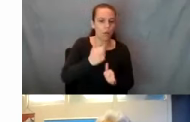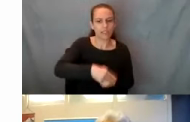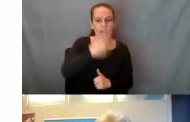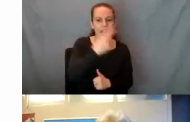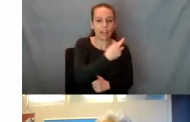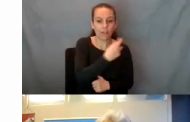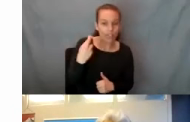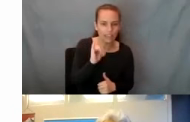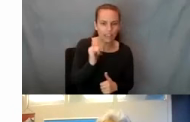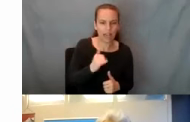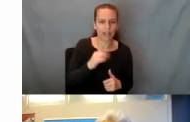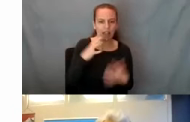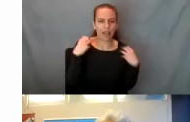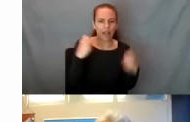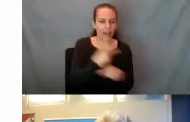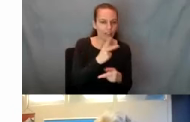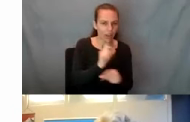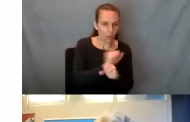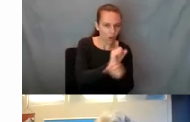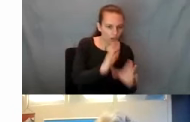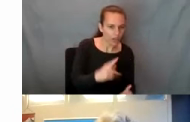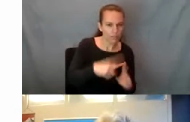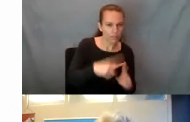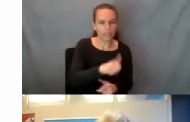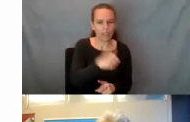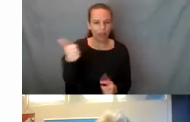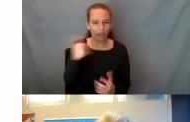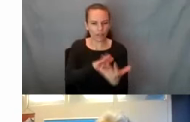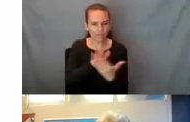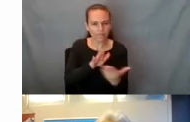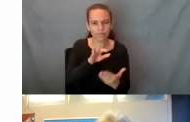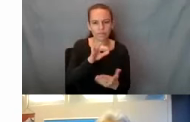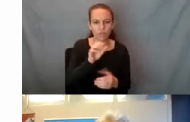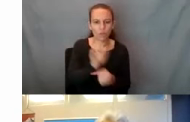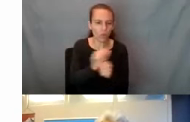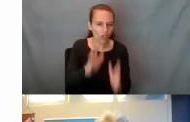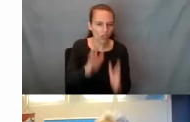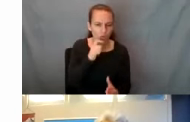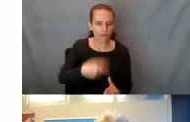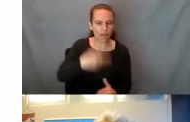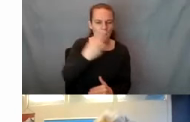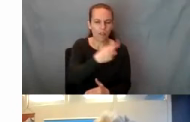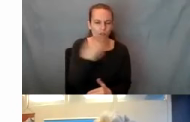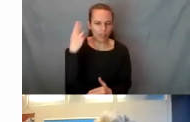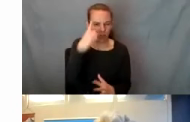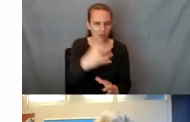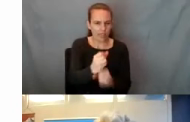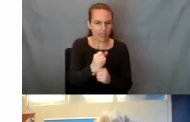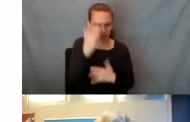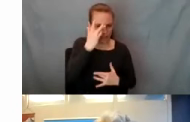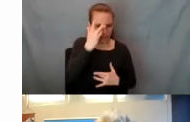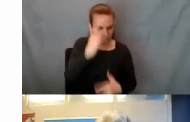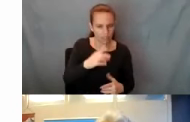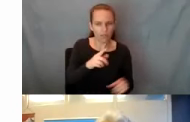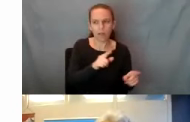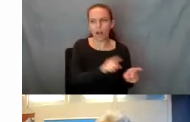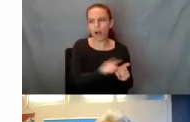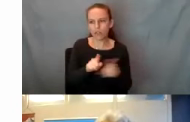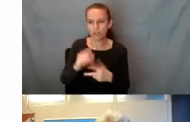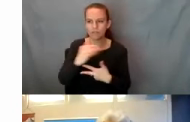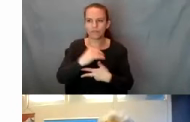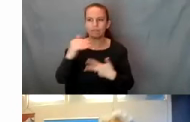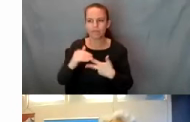other frontline workers at high risk of getting the infection, and then older people, with or without comorbidities, and